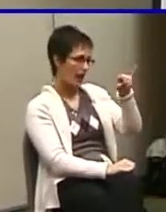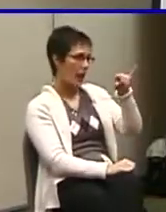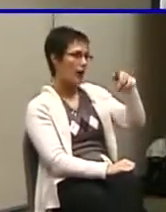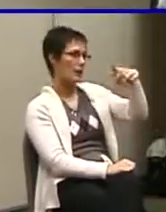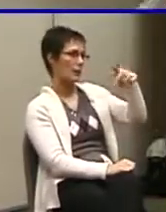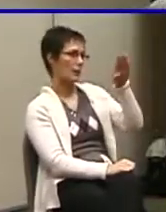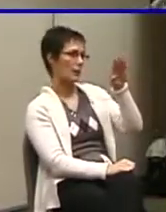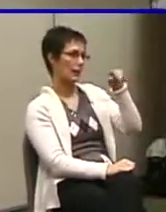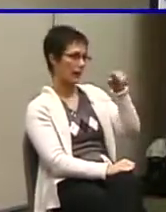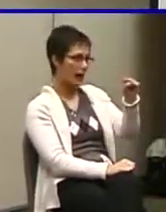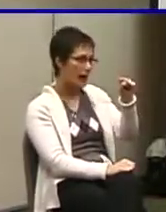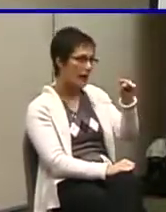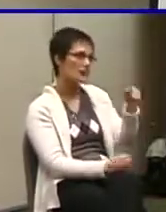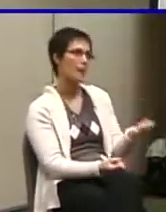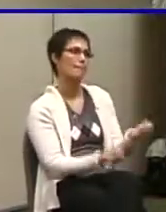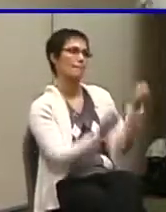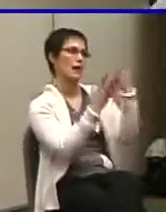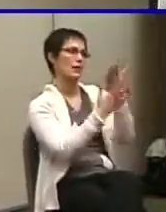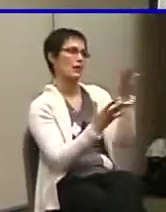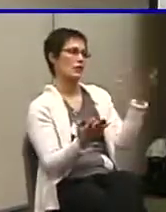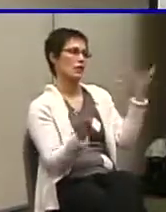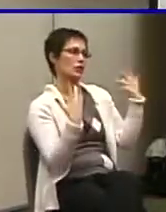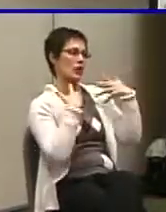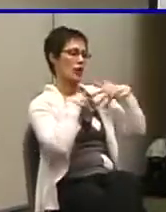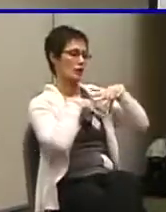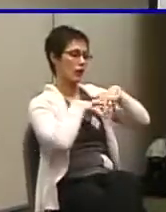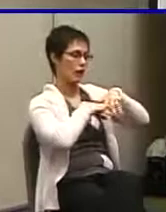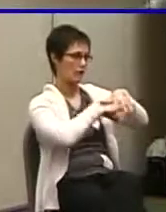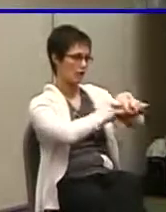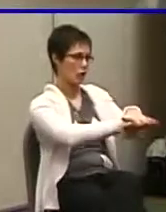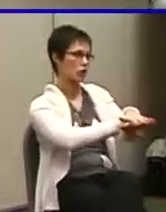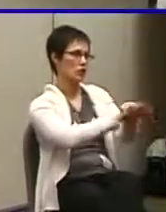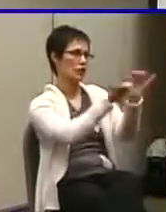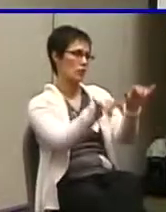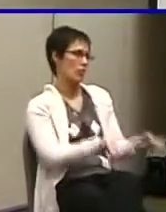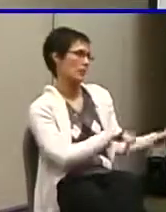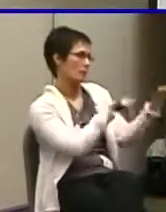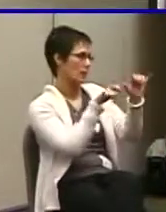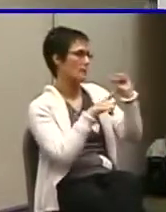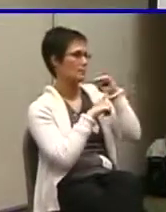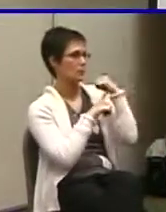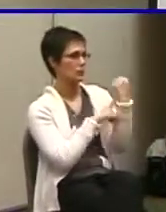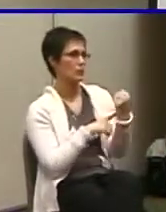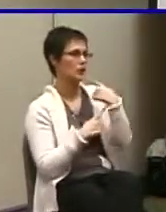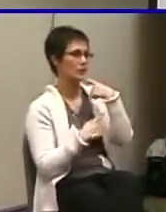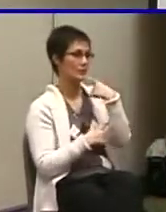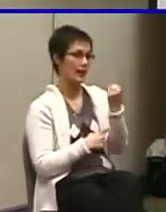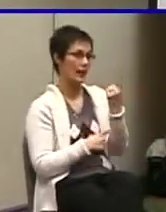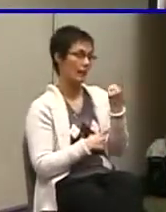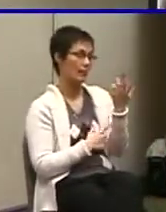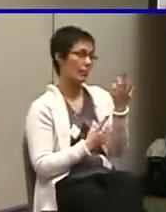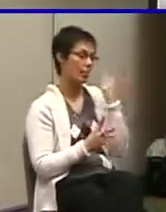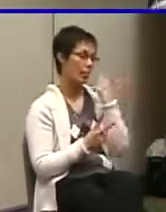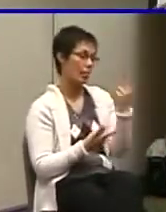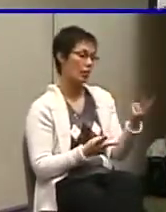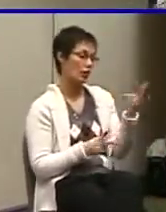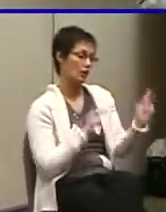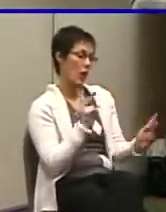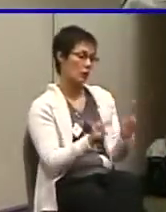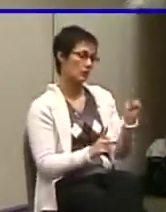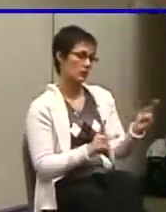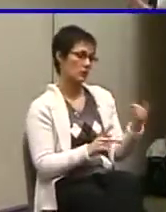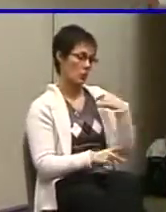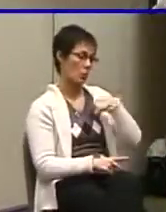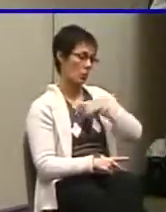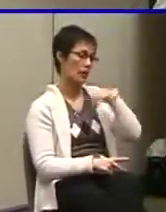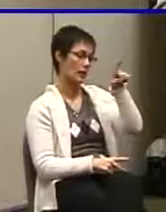PBIS, I mean, an awful lot of things are converging into the kind of the same situation of saying, look at folks, you know, we've probably got